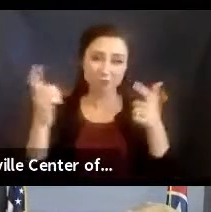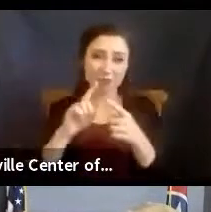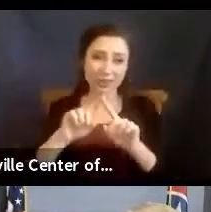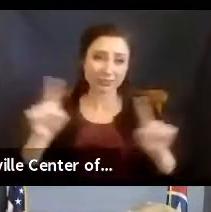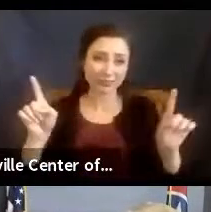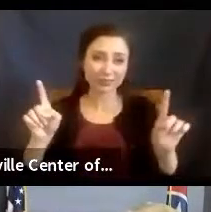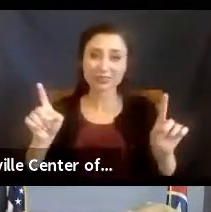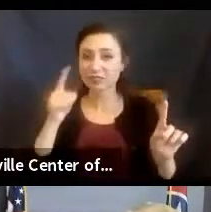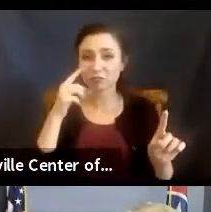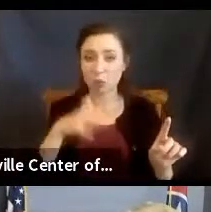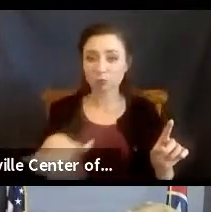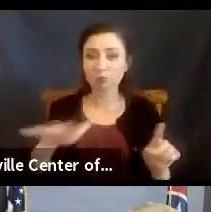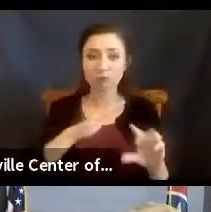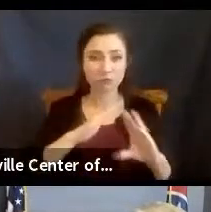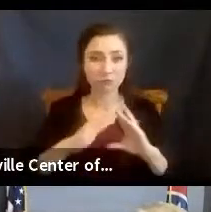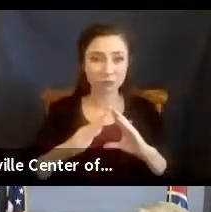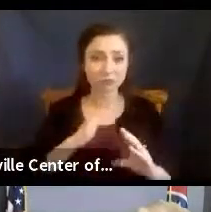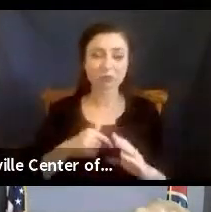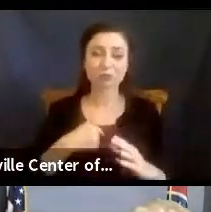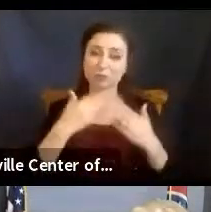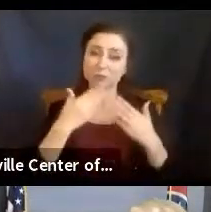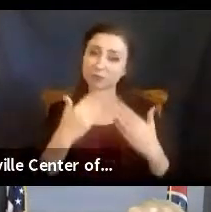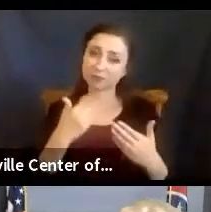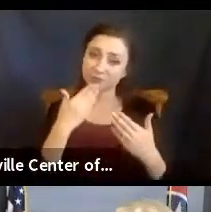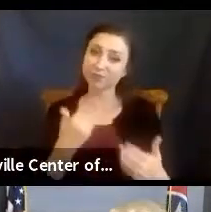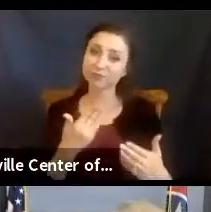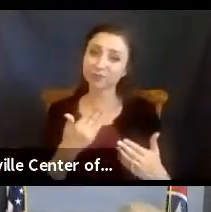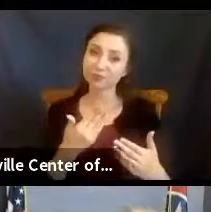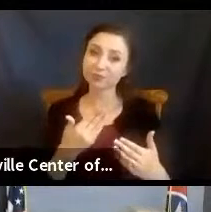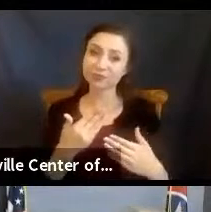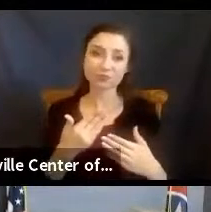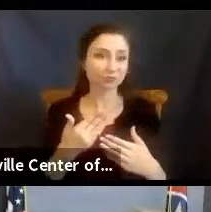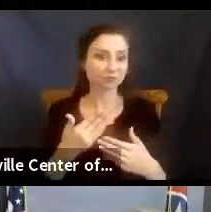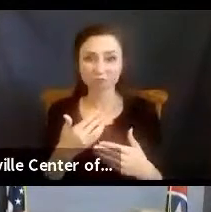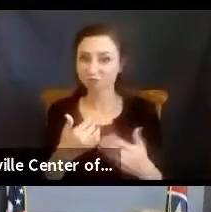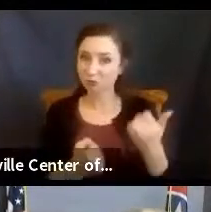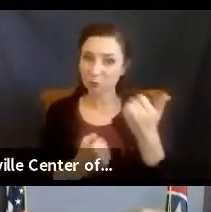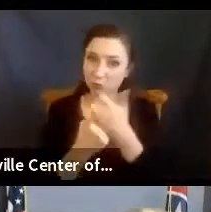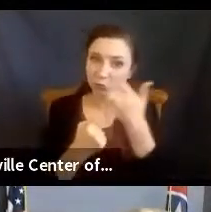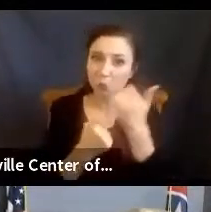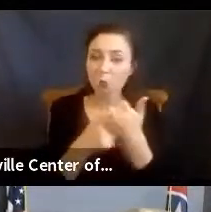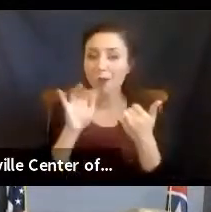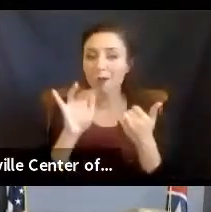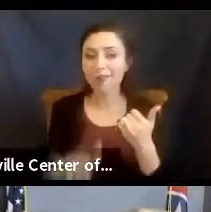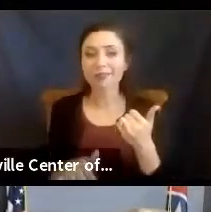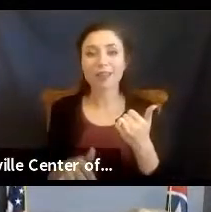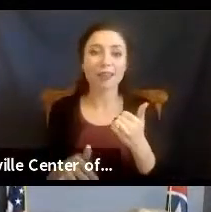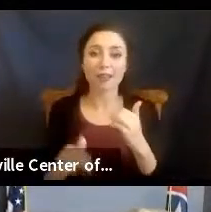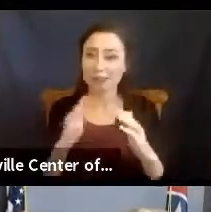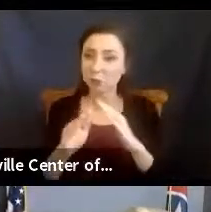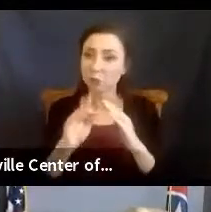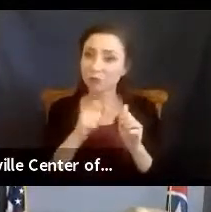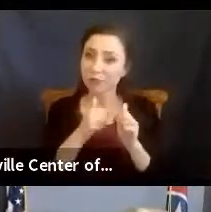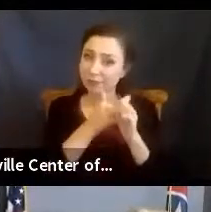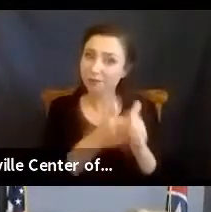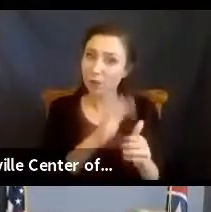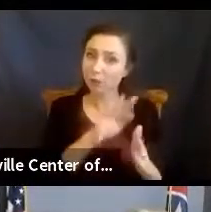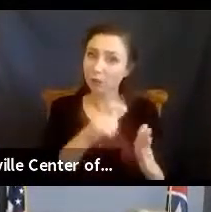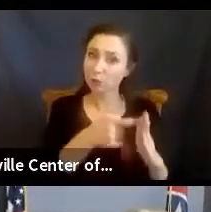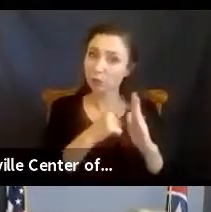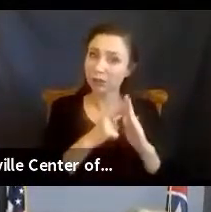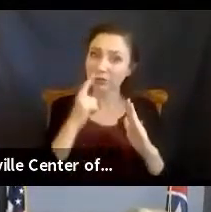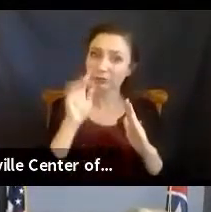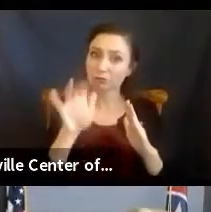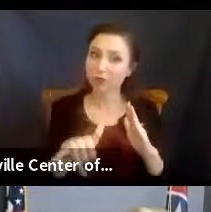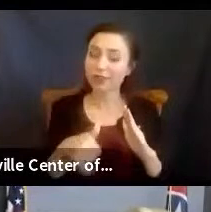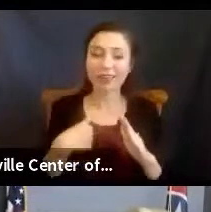I'm really grateful that you have made that happen, and the community is really following your regulation on that.